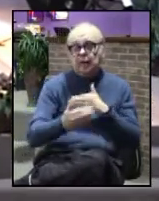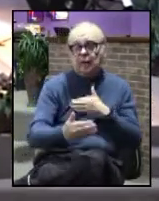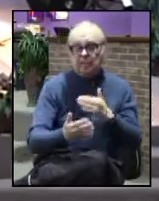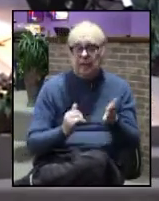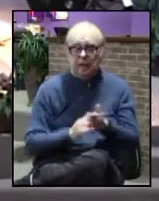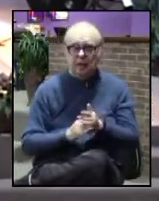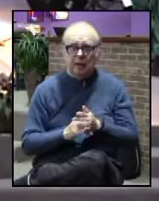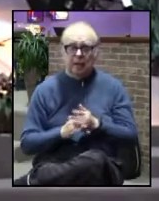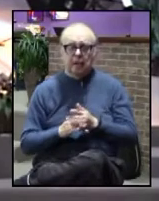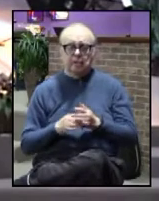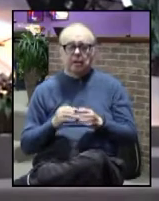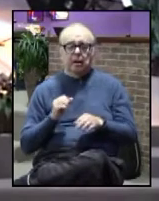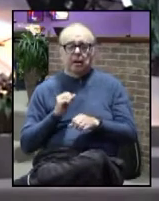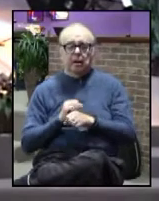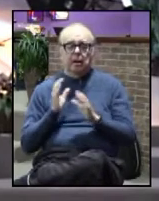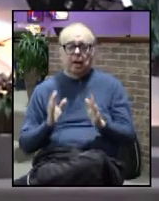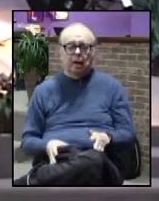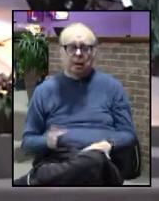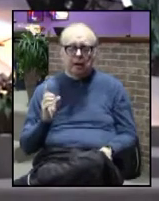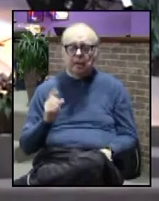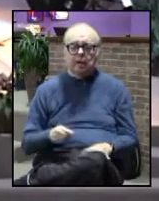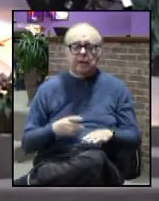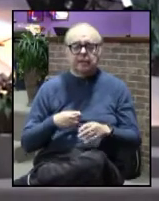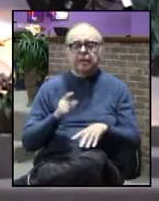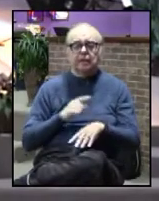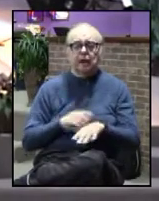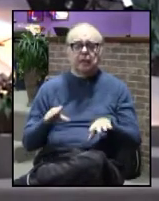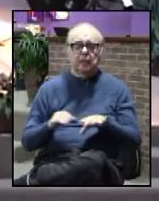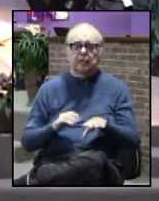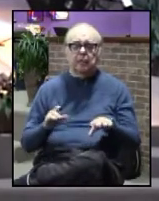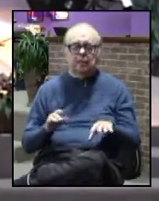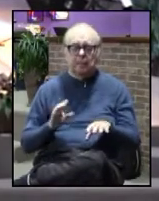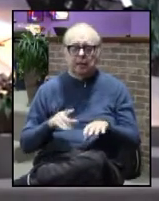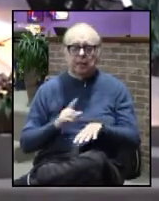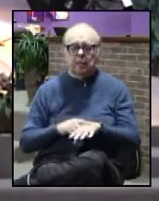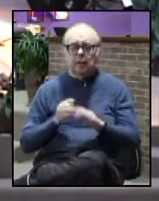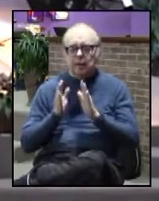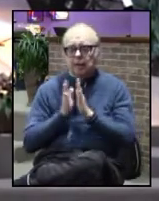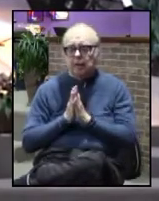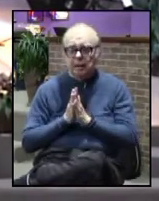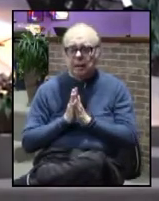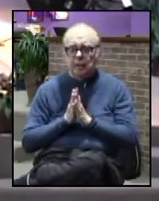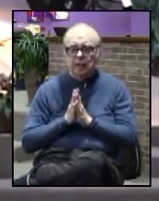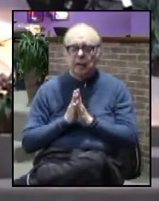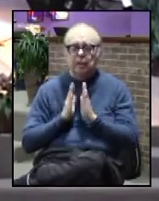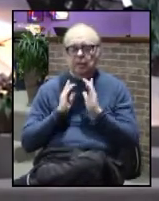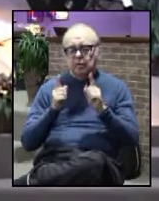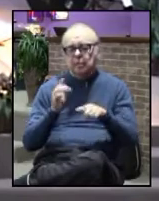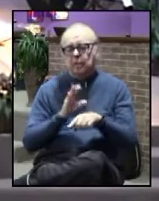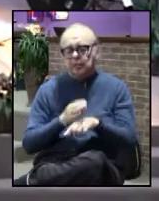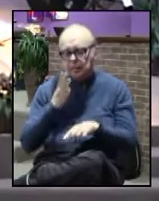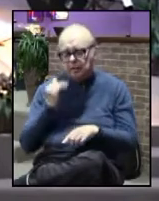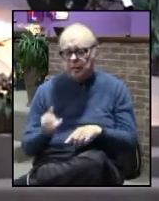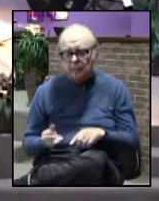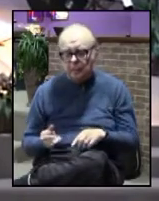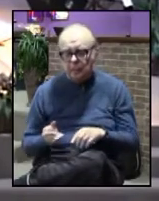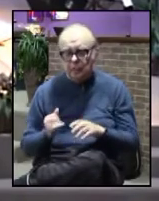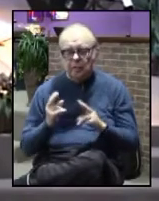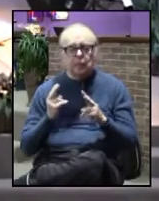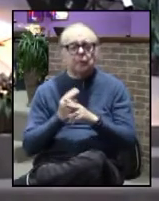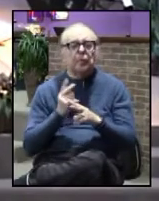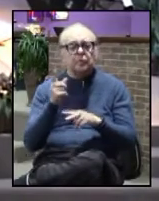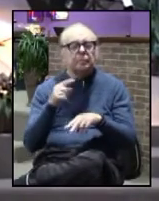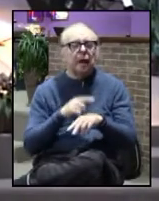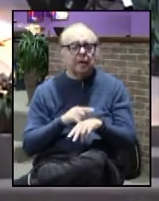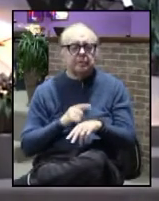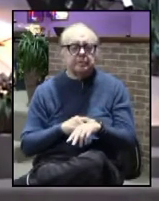And this is what we need to understand. We've got to take time to do this. We've got to take time to pray and attend church because God will multiply your